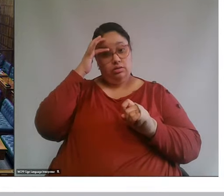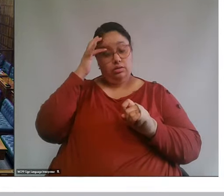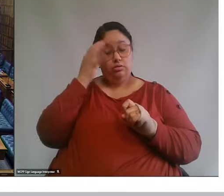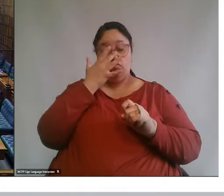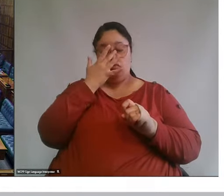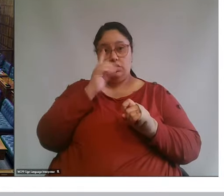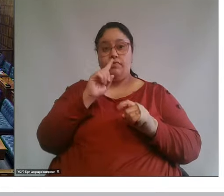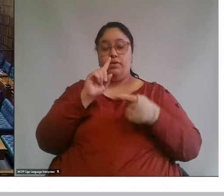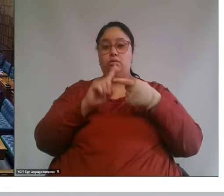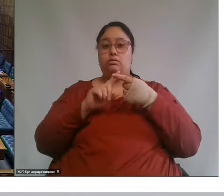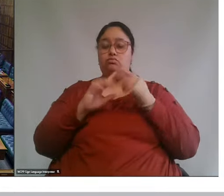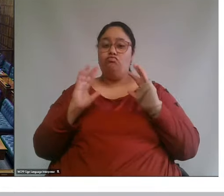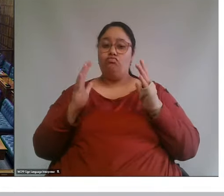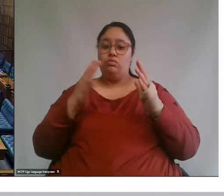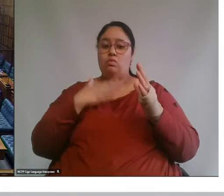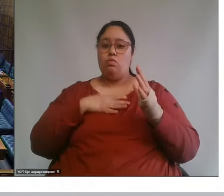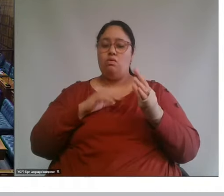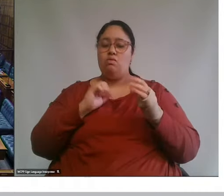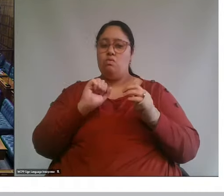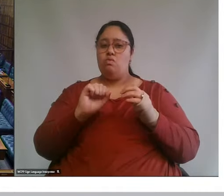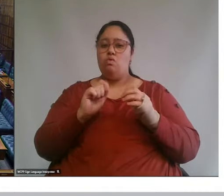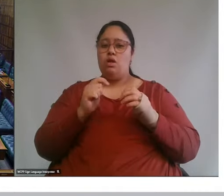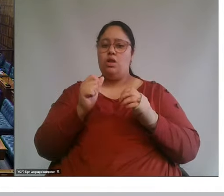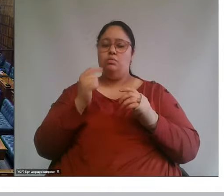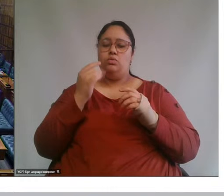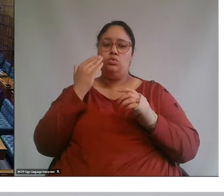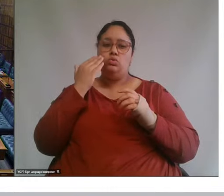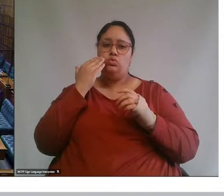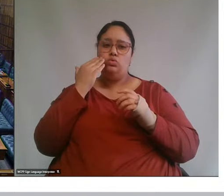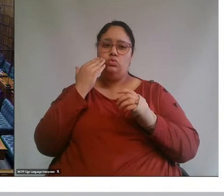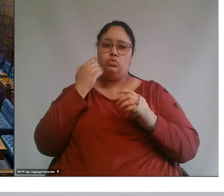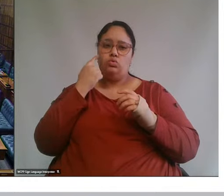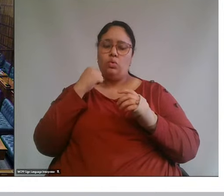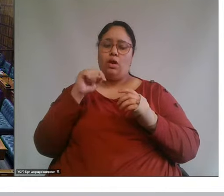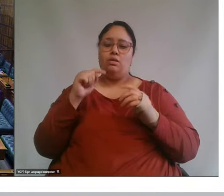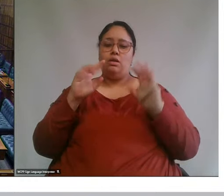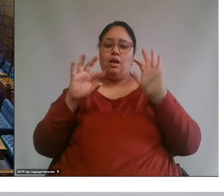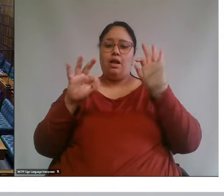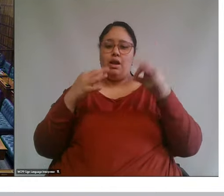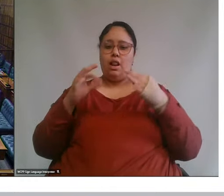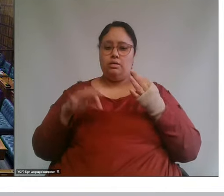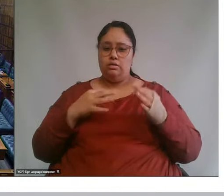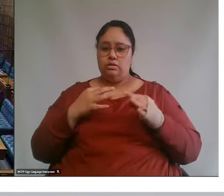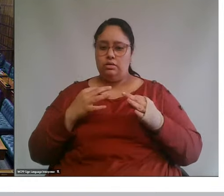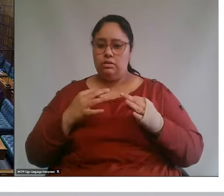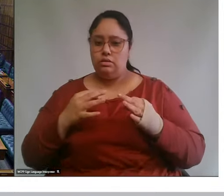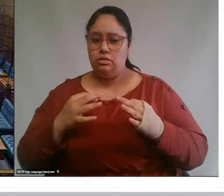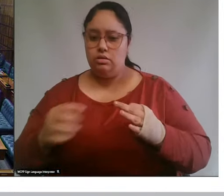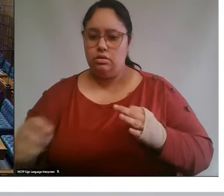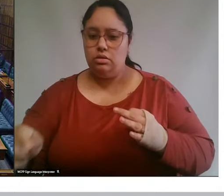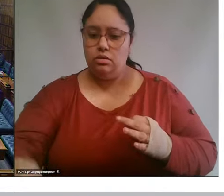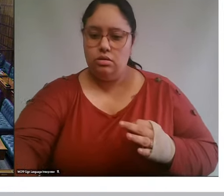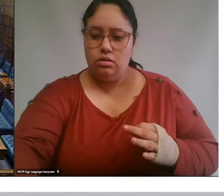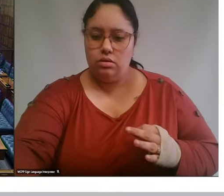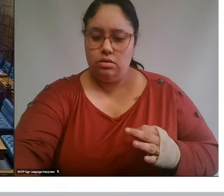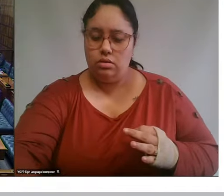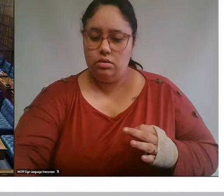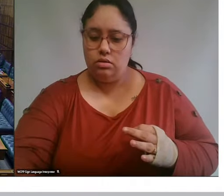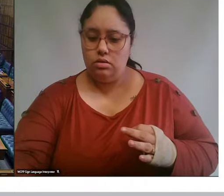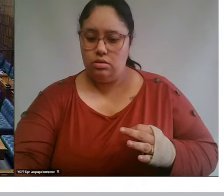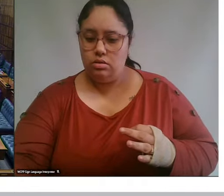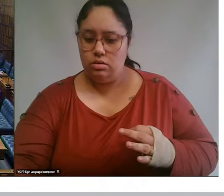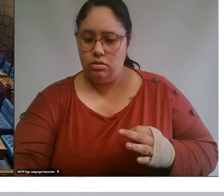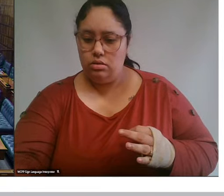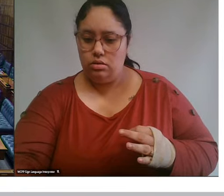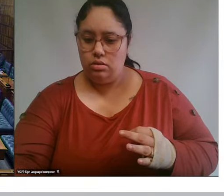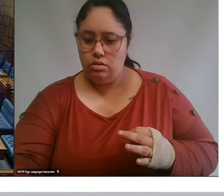congratulate you also on your little SWAT analysis which was if I read it correct you to a large extent